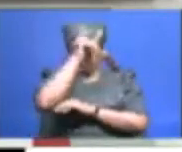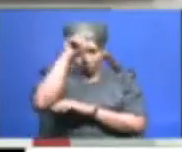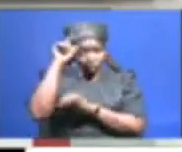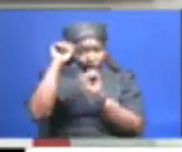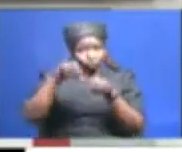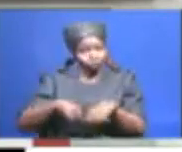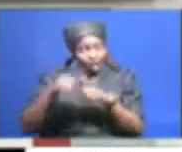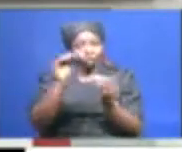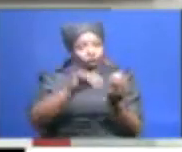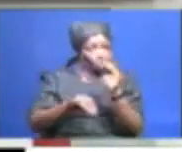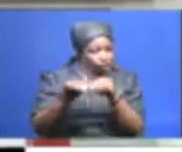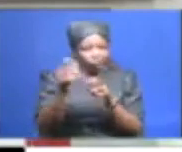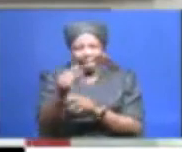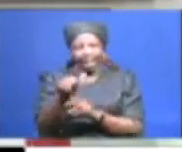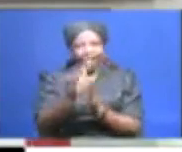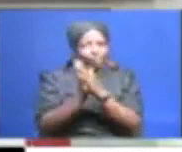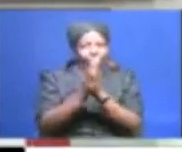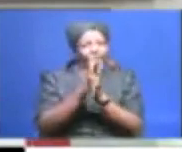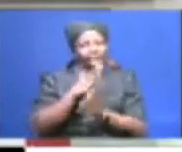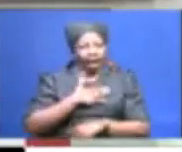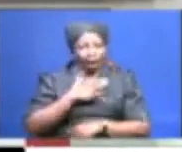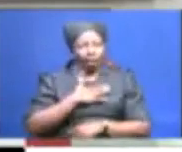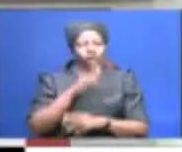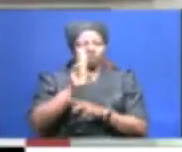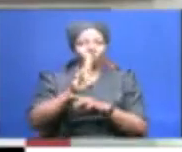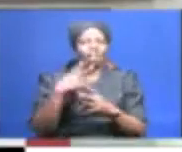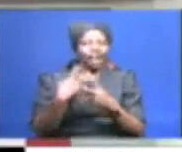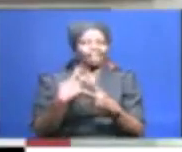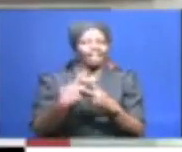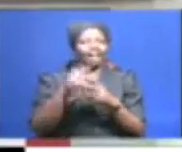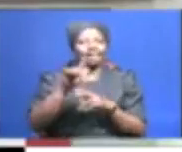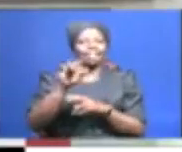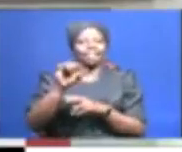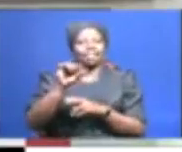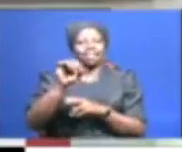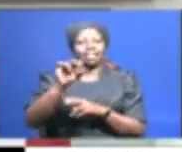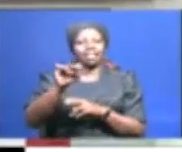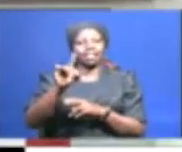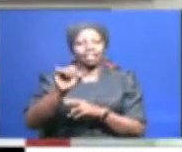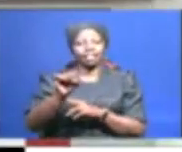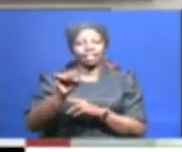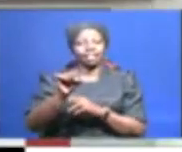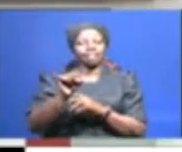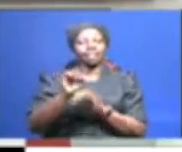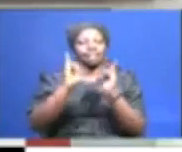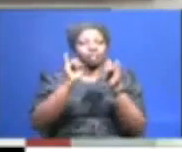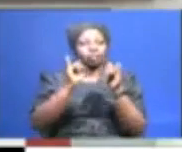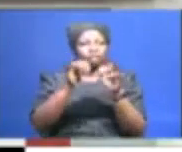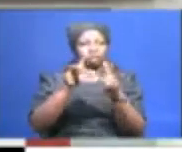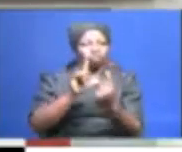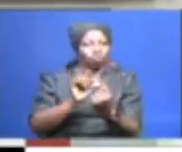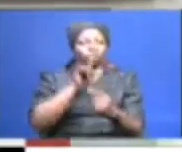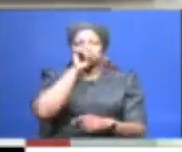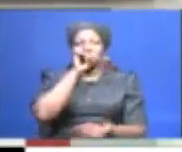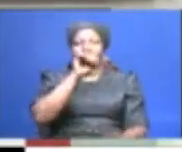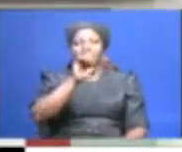any of our stories using the hashtag Legends Edition. My Twitter handle is EDMudibo. The